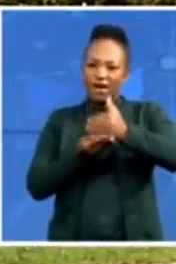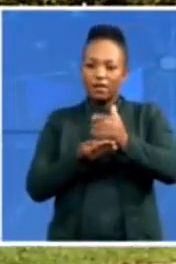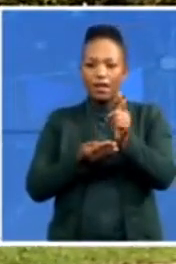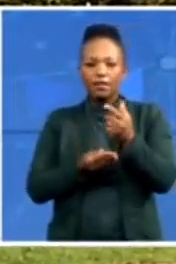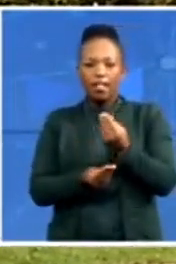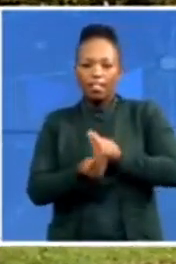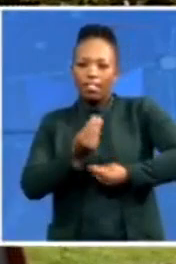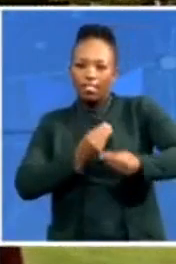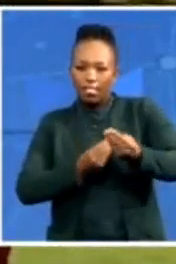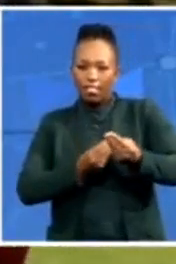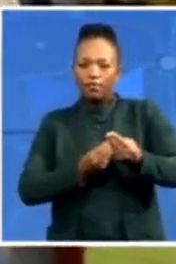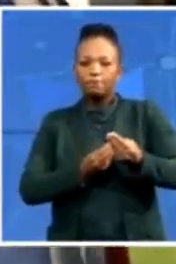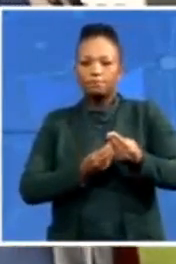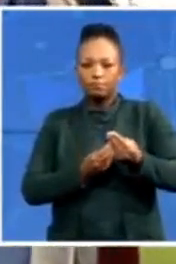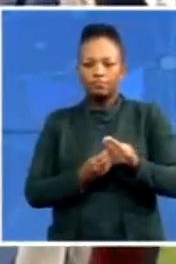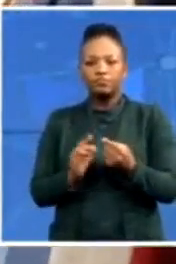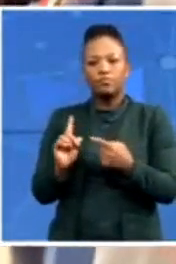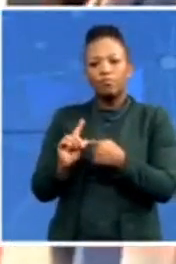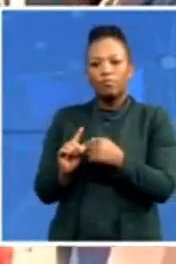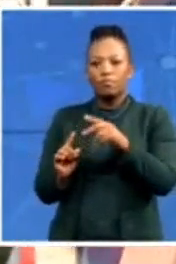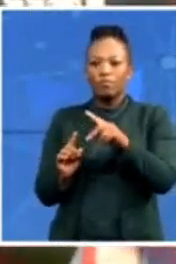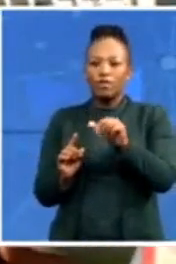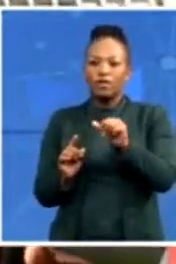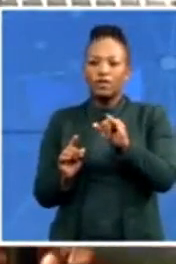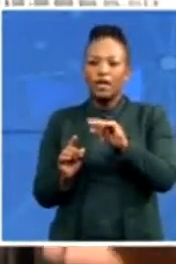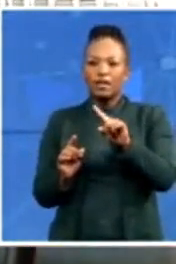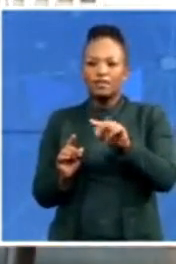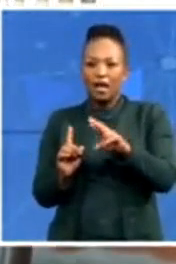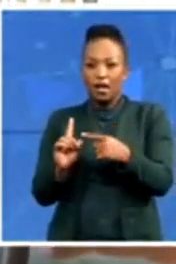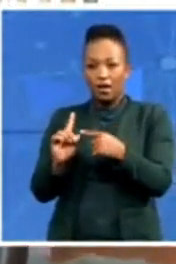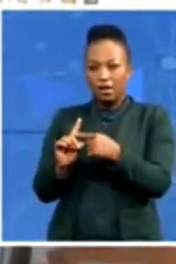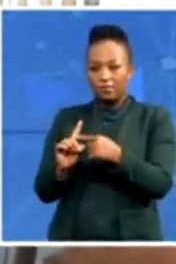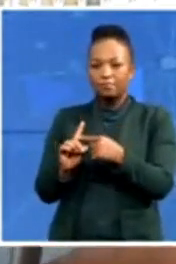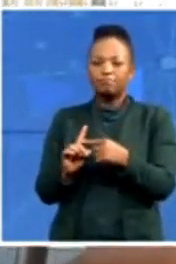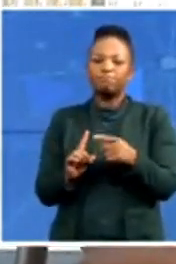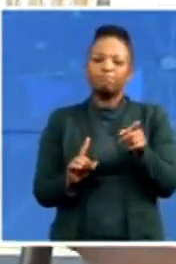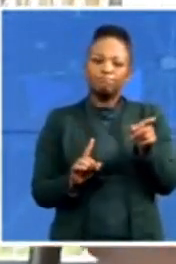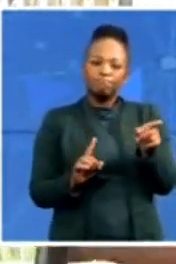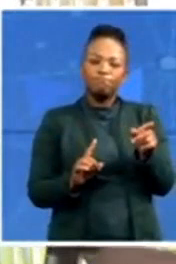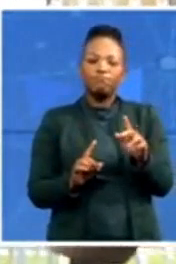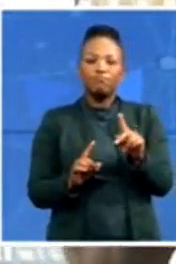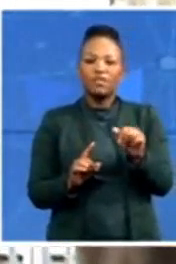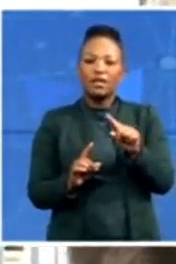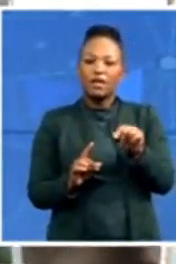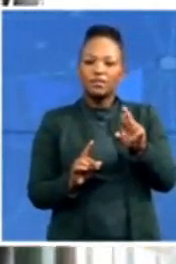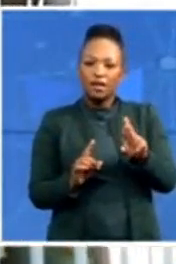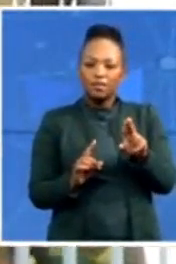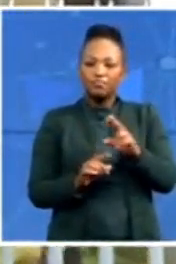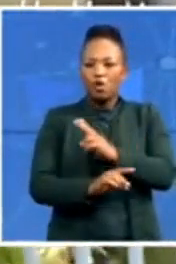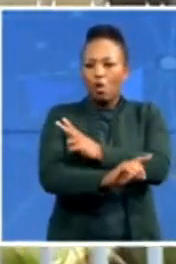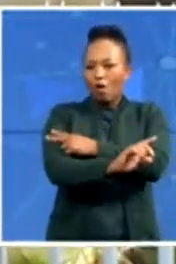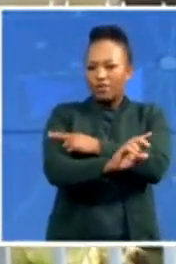He's of course the SIU spokesperson. Kaiser, you're at the official's house at the moment. What are you hoping to find